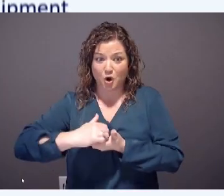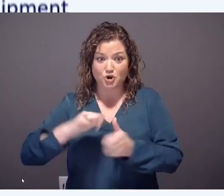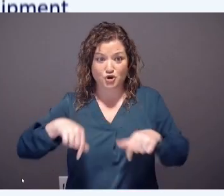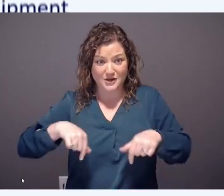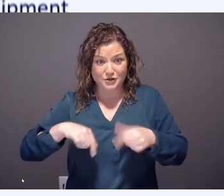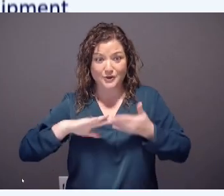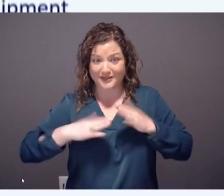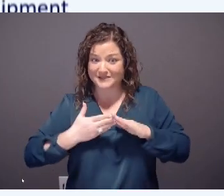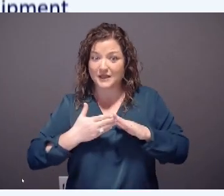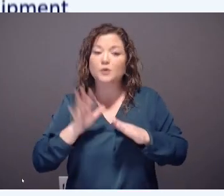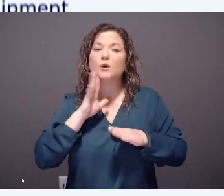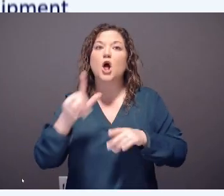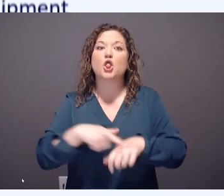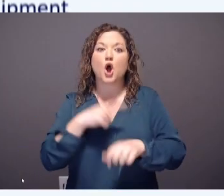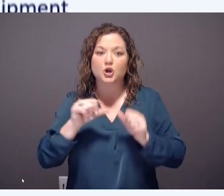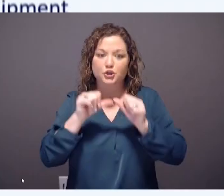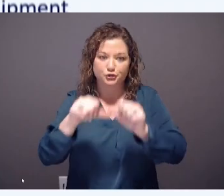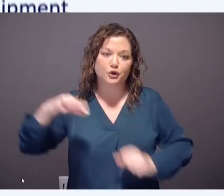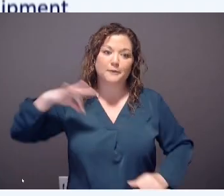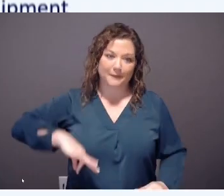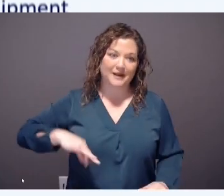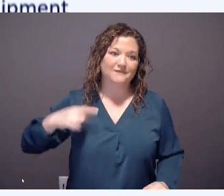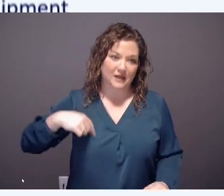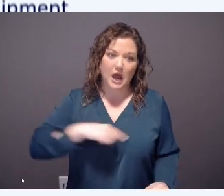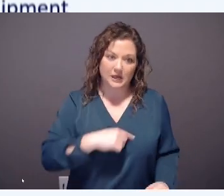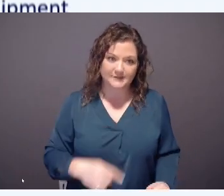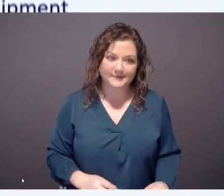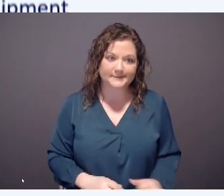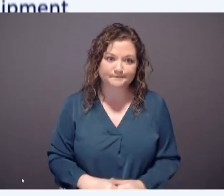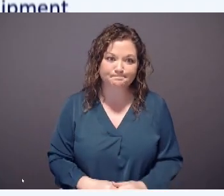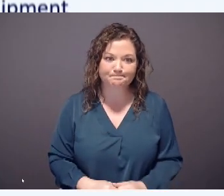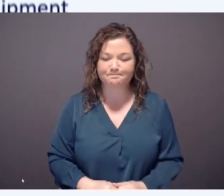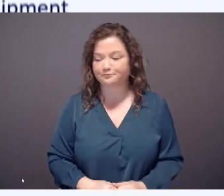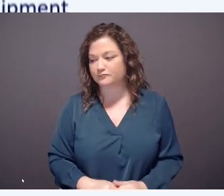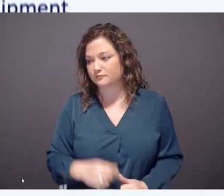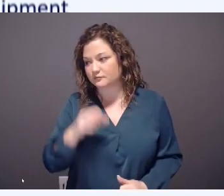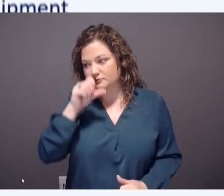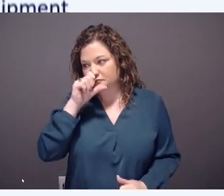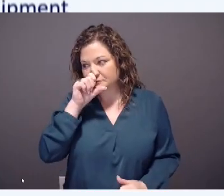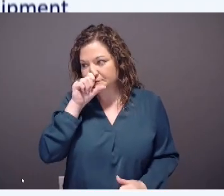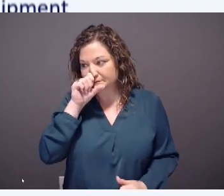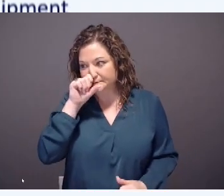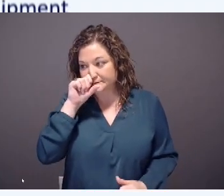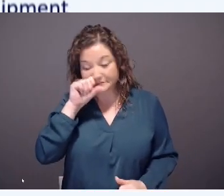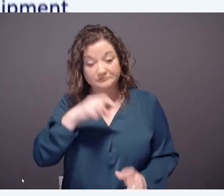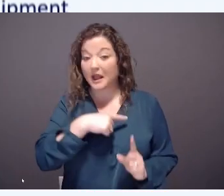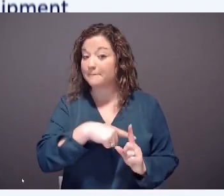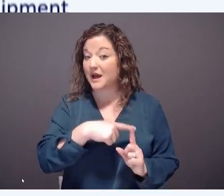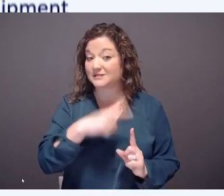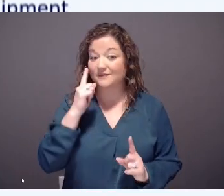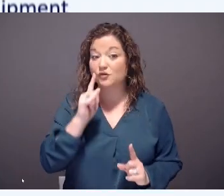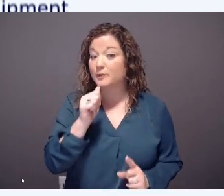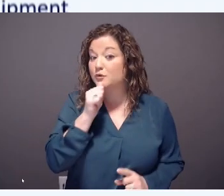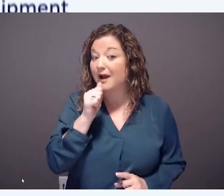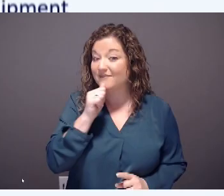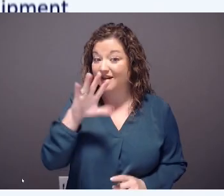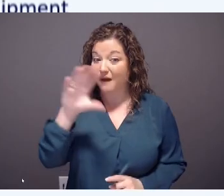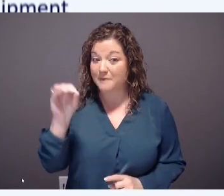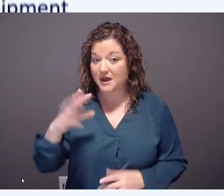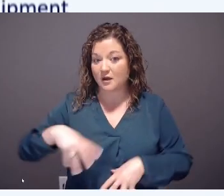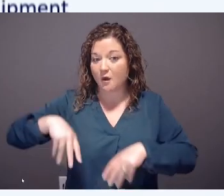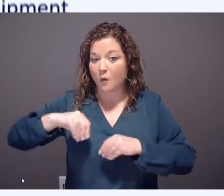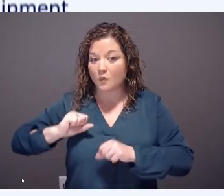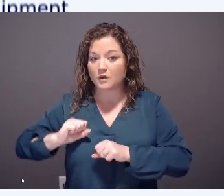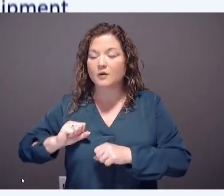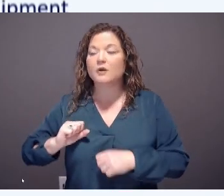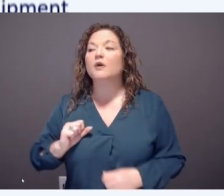be a long-term benefit for us. So some positives for privatization: it's going to eliminate the need for